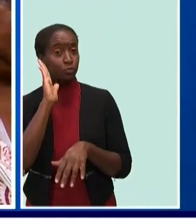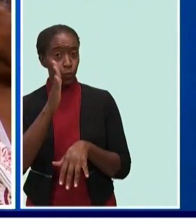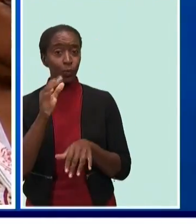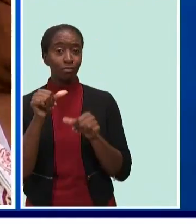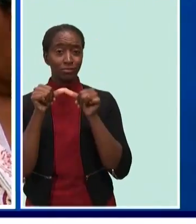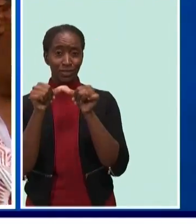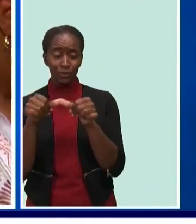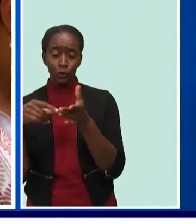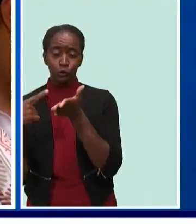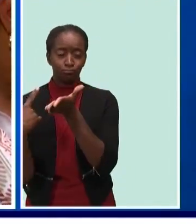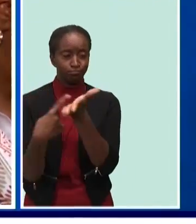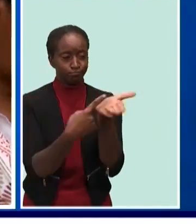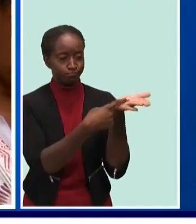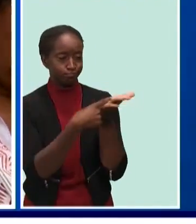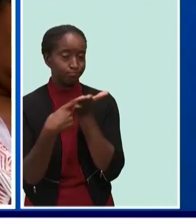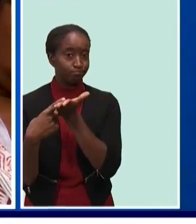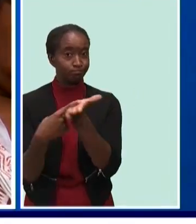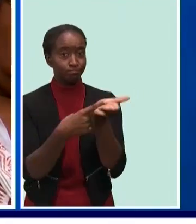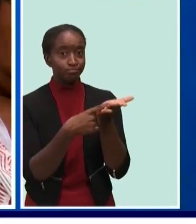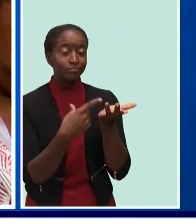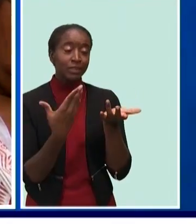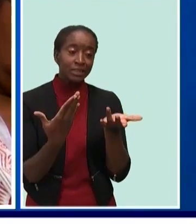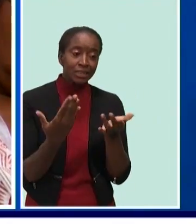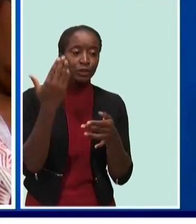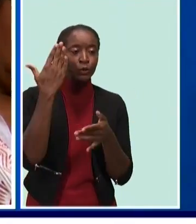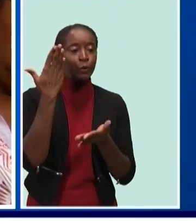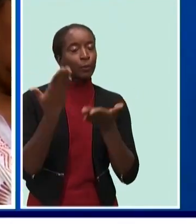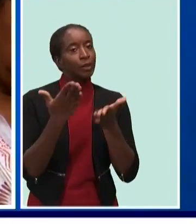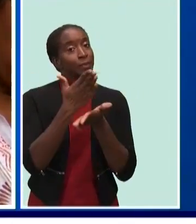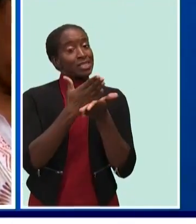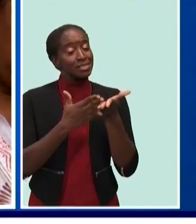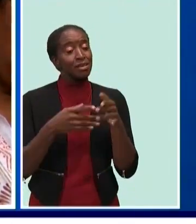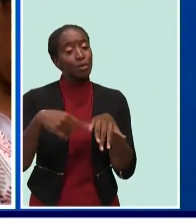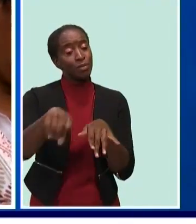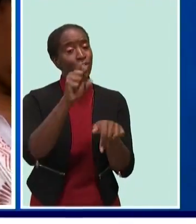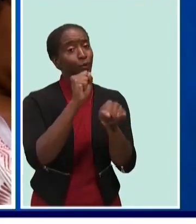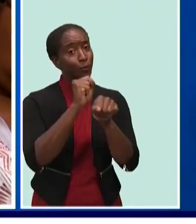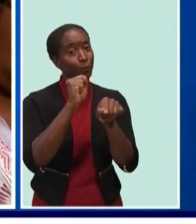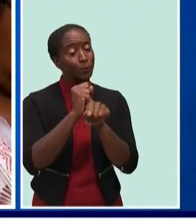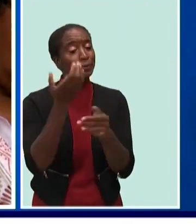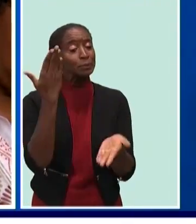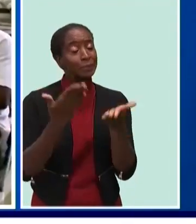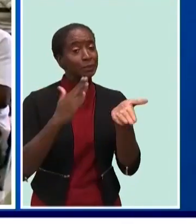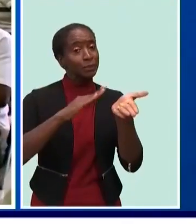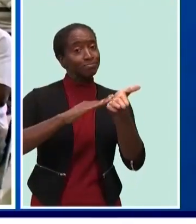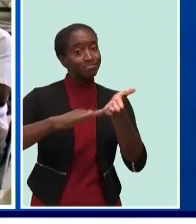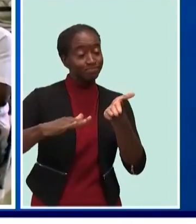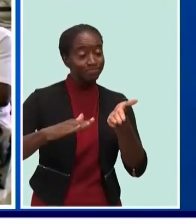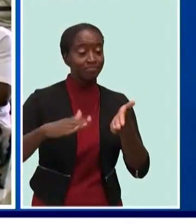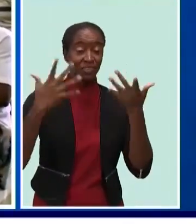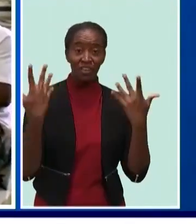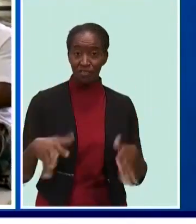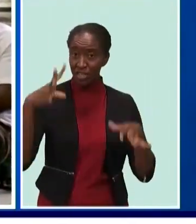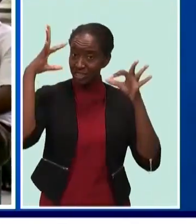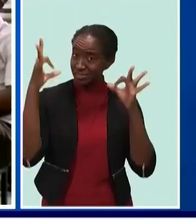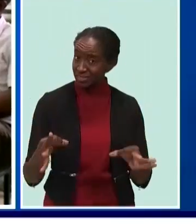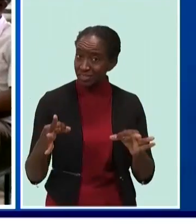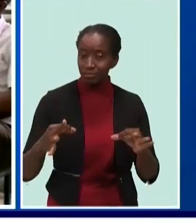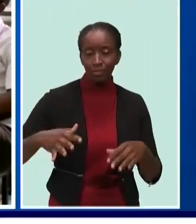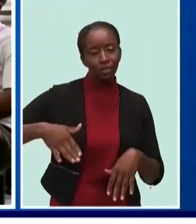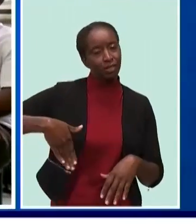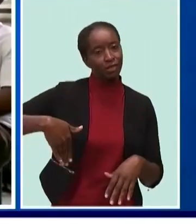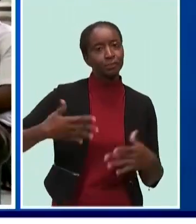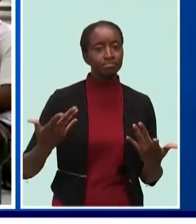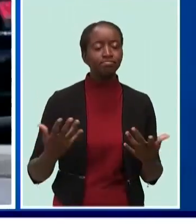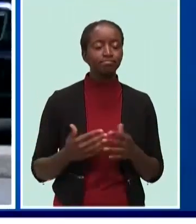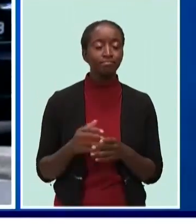saying that other workers will not be impacted, but that determination has not yet been made. The Transport Board is one of the entities